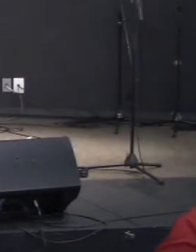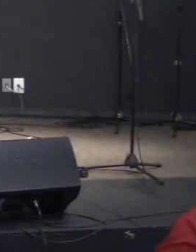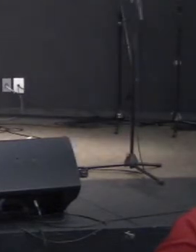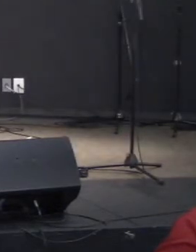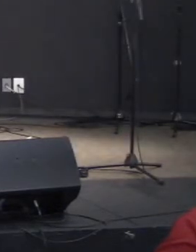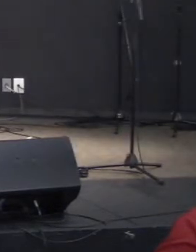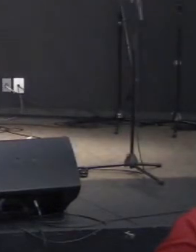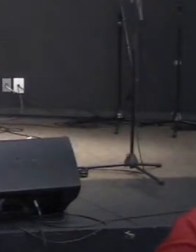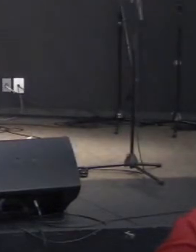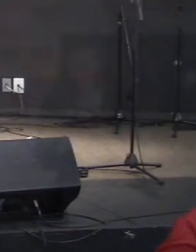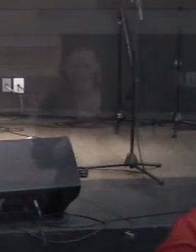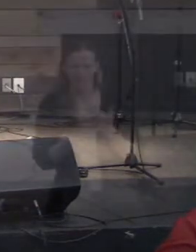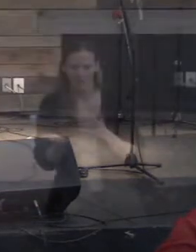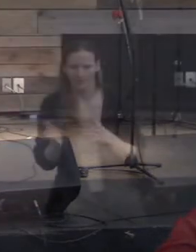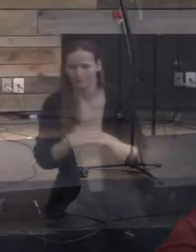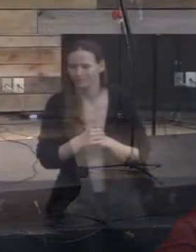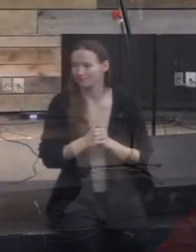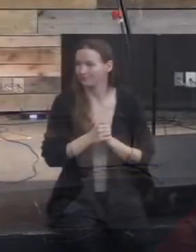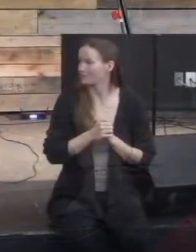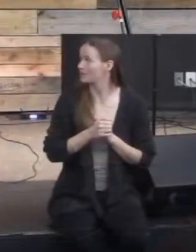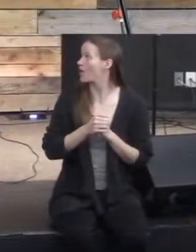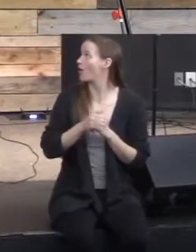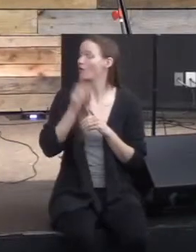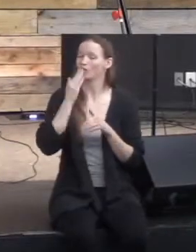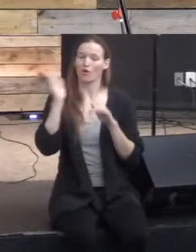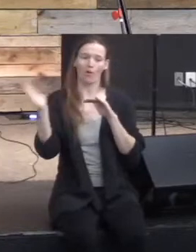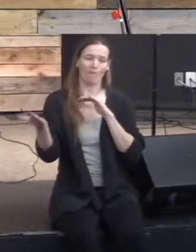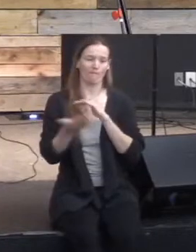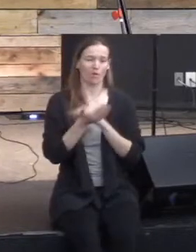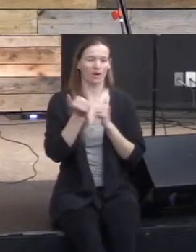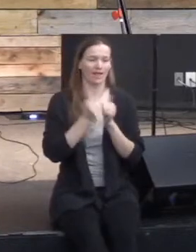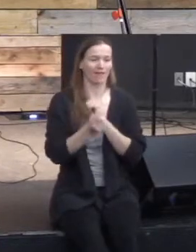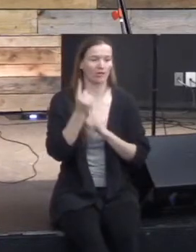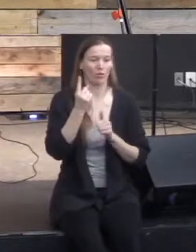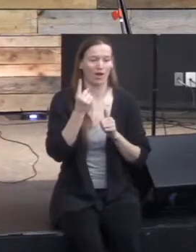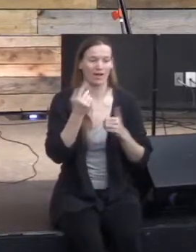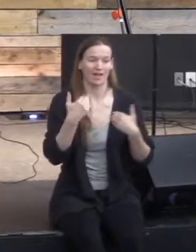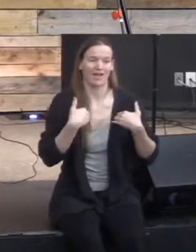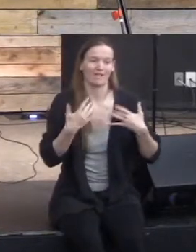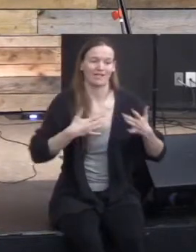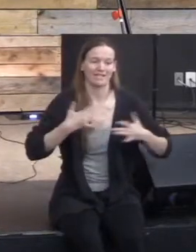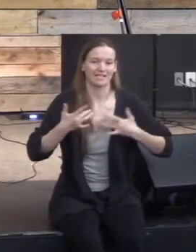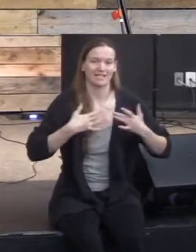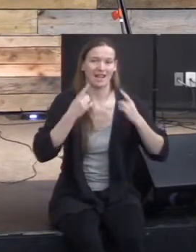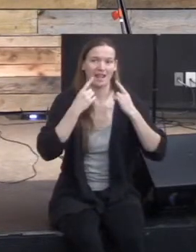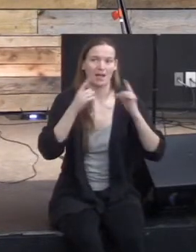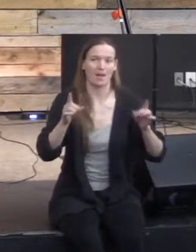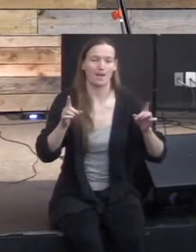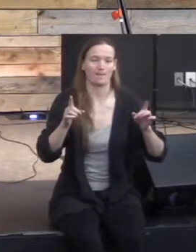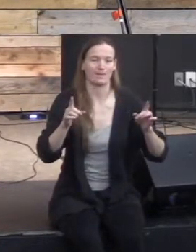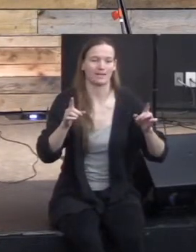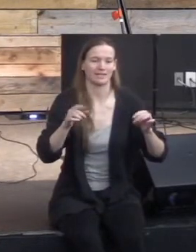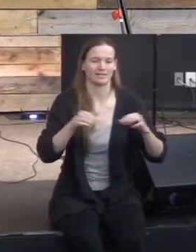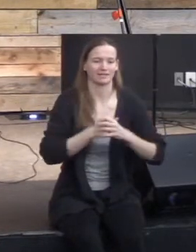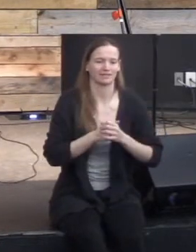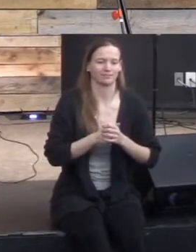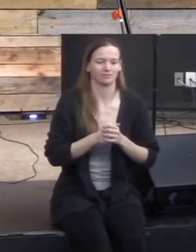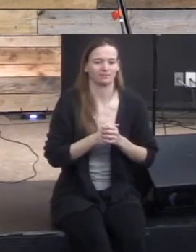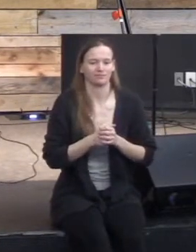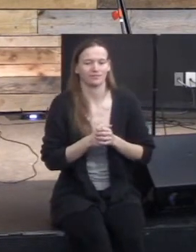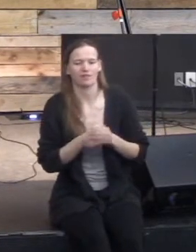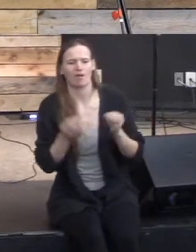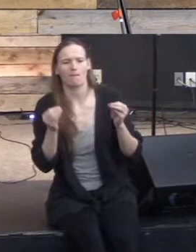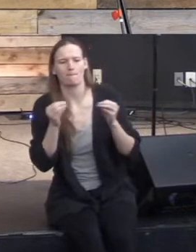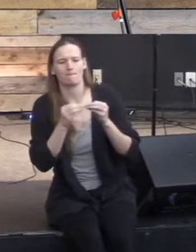Amen. Well, good morning, everyone. I have some very exciting announcements. Even